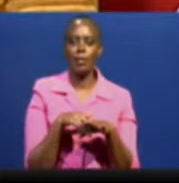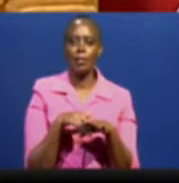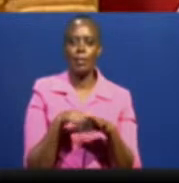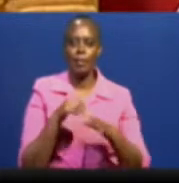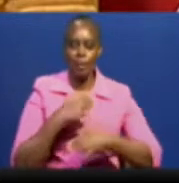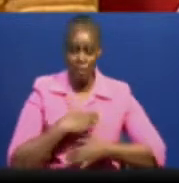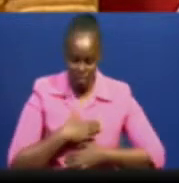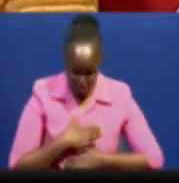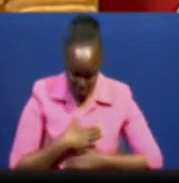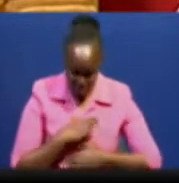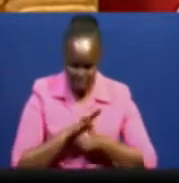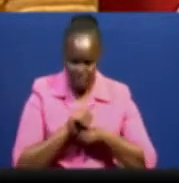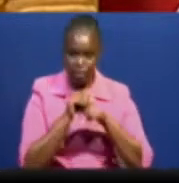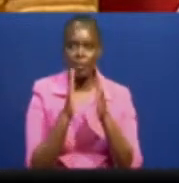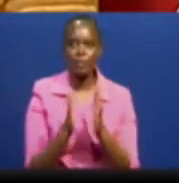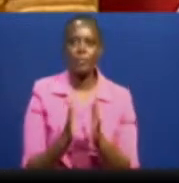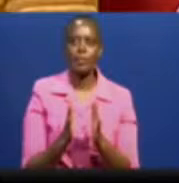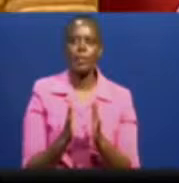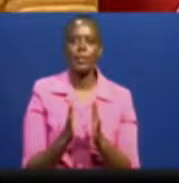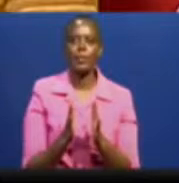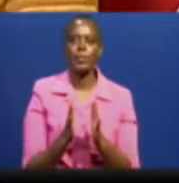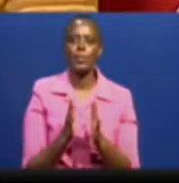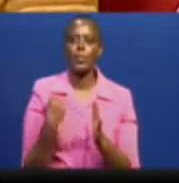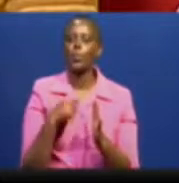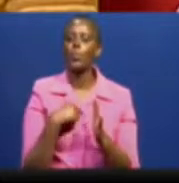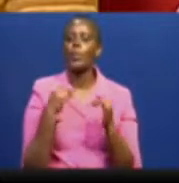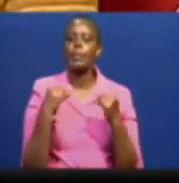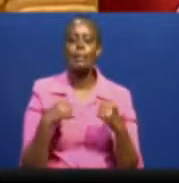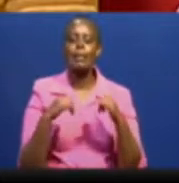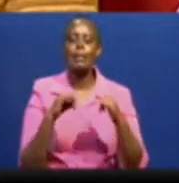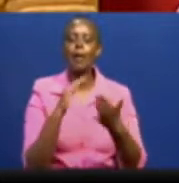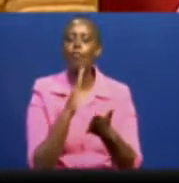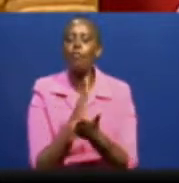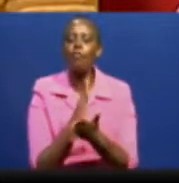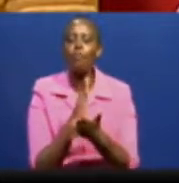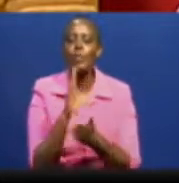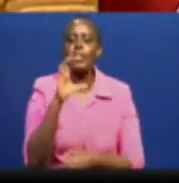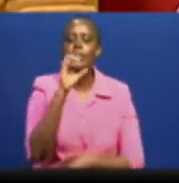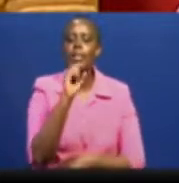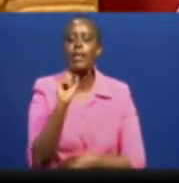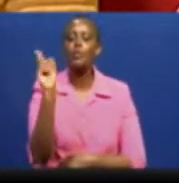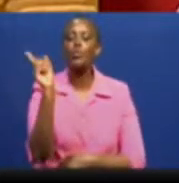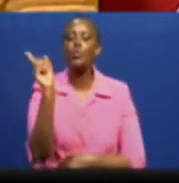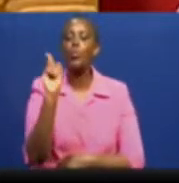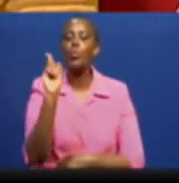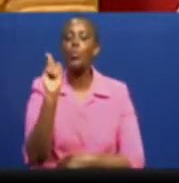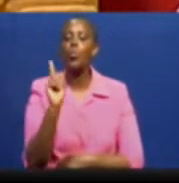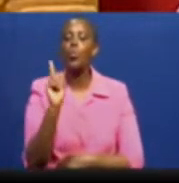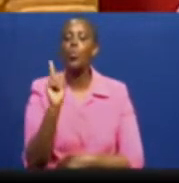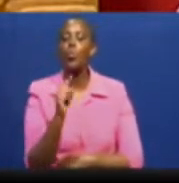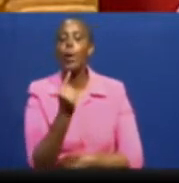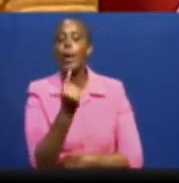honorable minority leader, we were just trying to confirm when the cabinet secretary can be here.